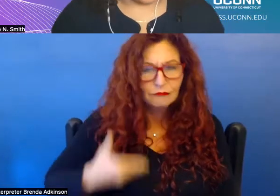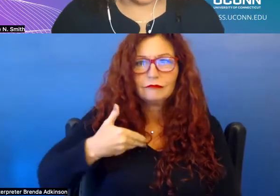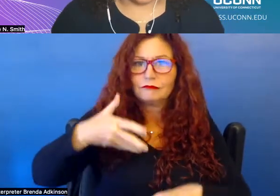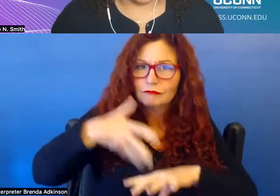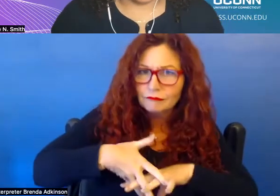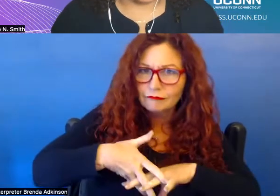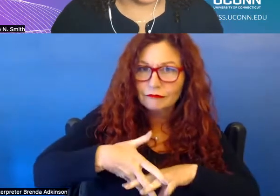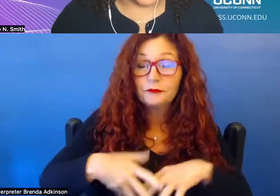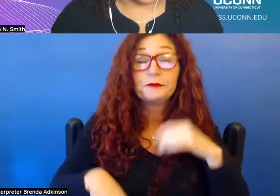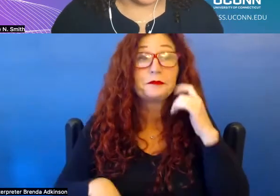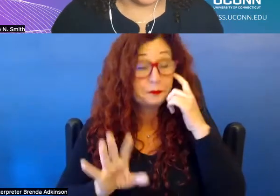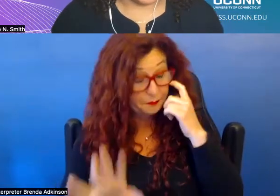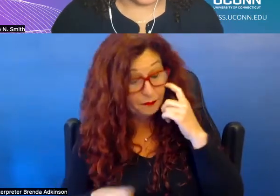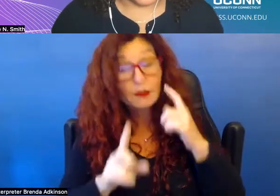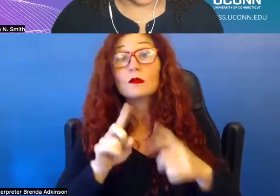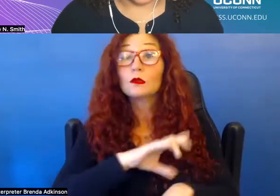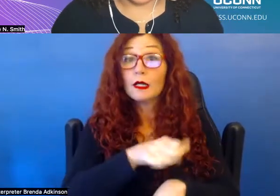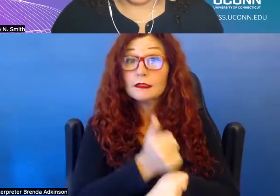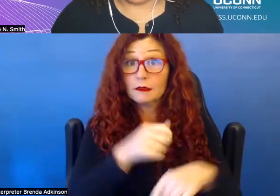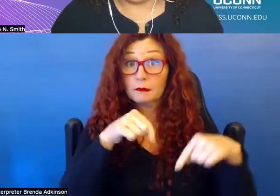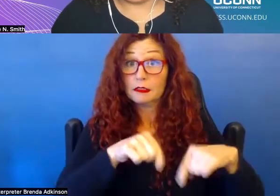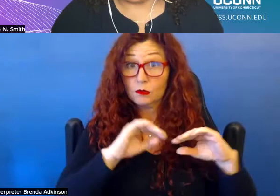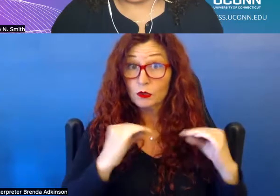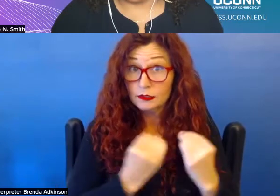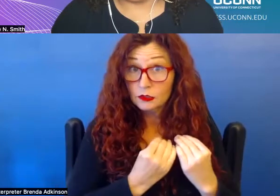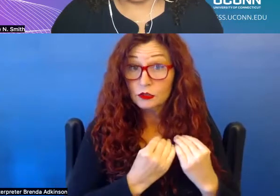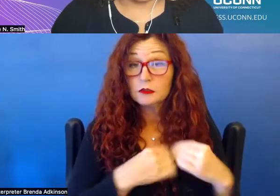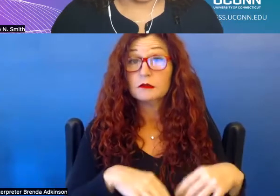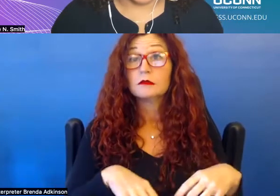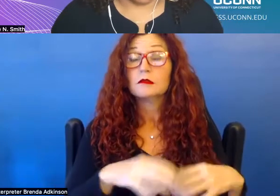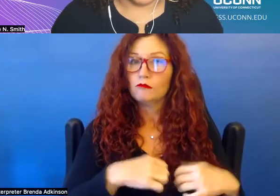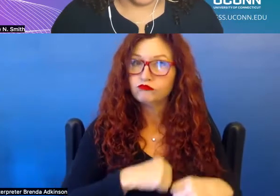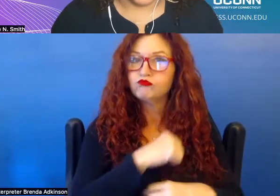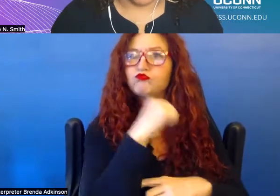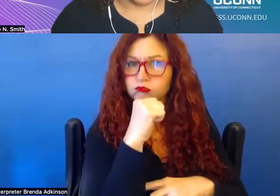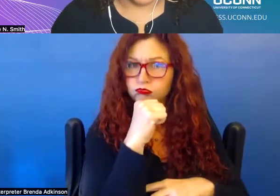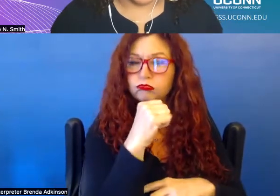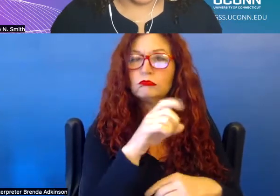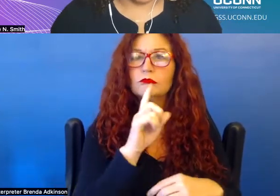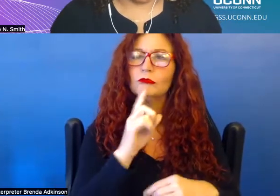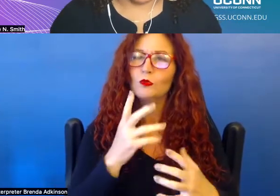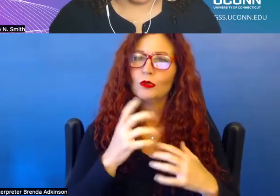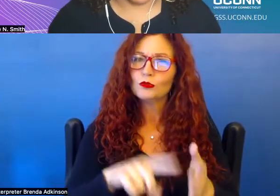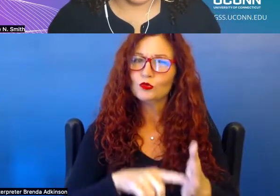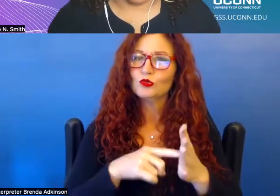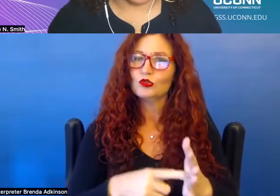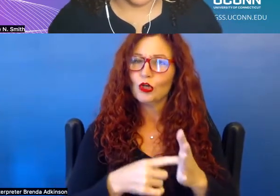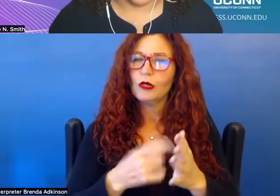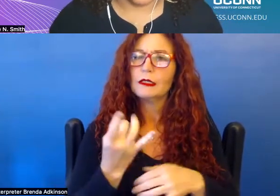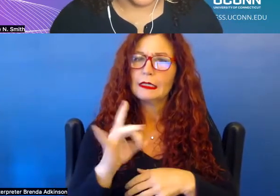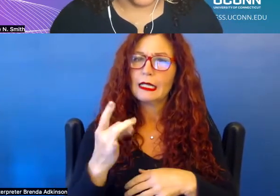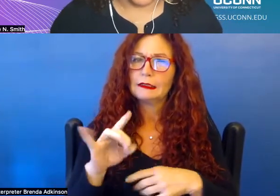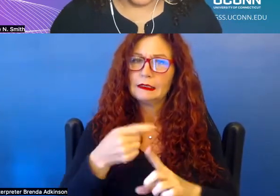I founded Girls for Gender Equity, I was really starting a fellowship. I was starting an 18-month fellowship to